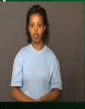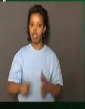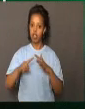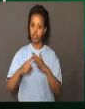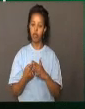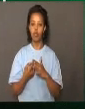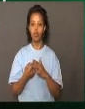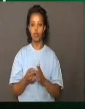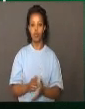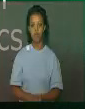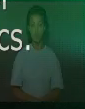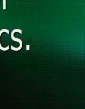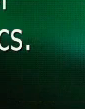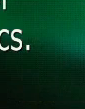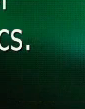Begin.